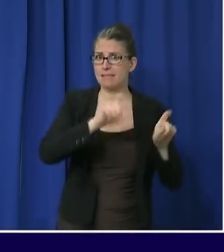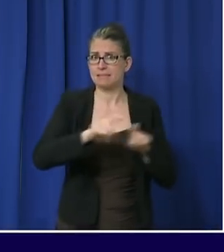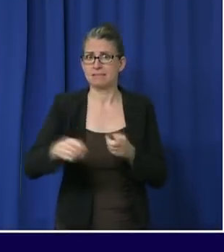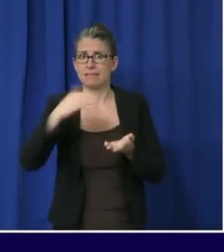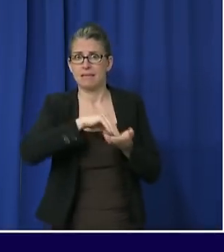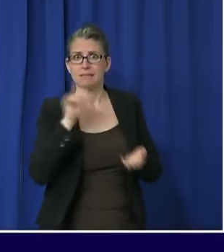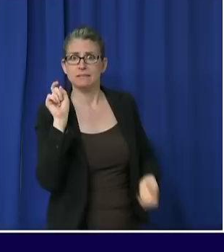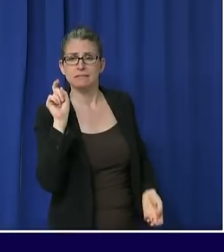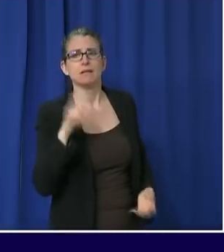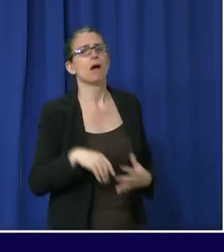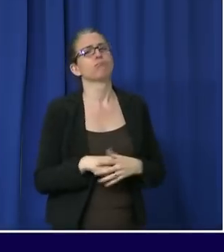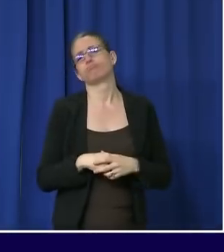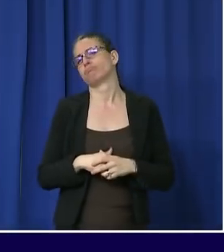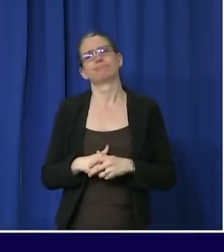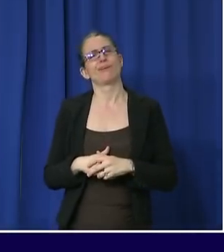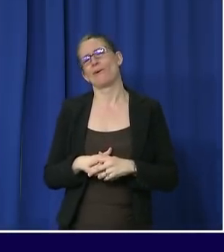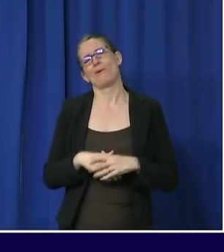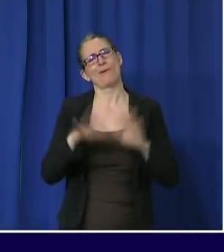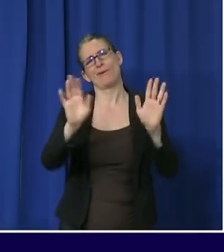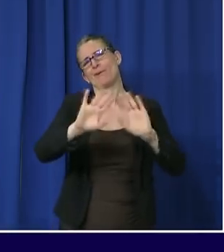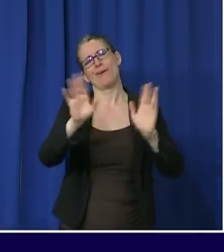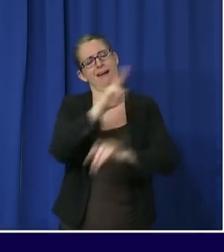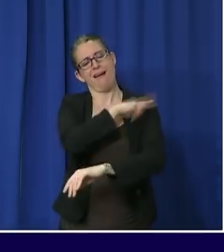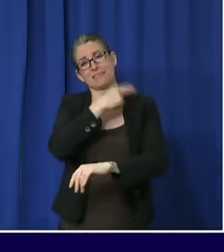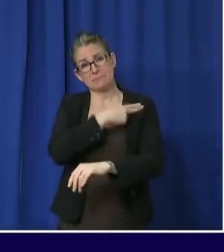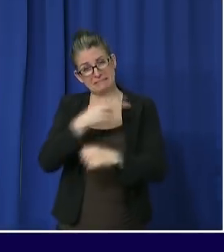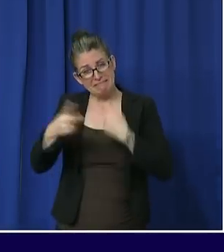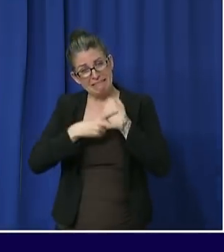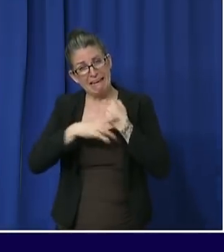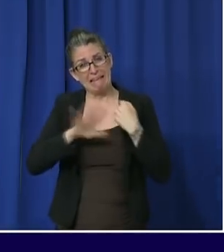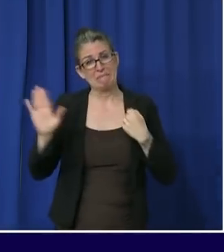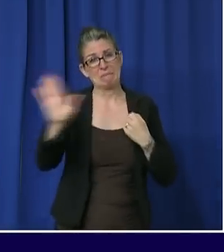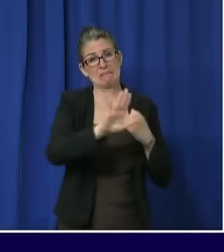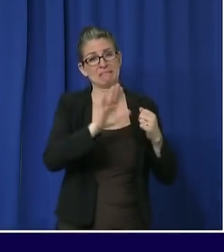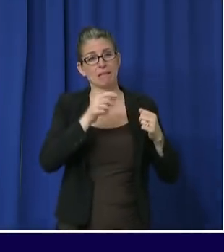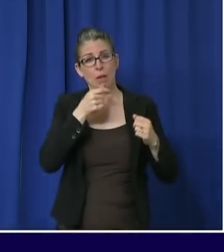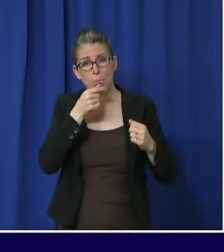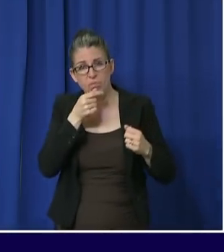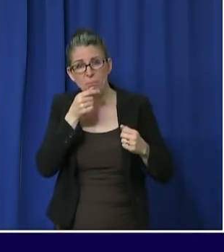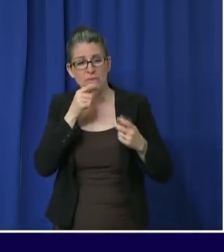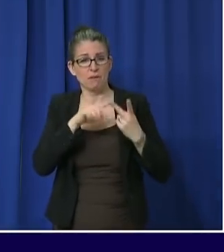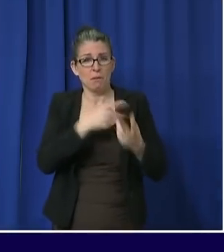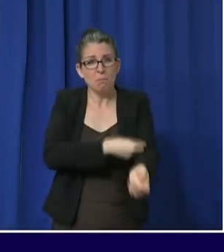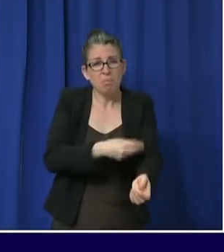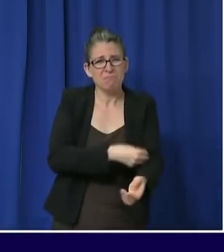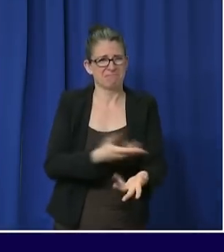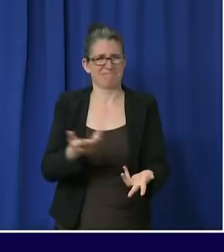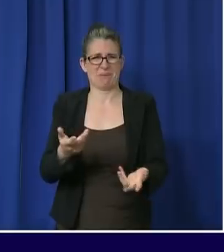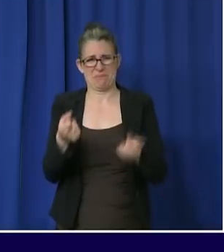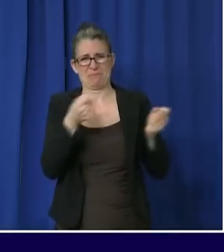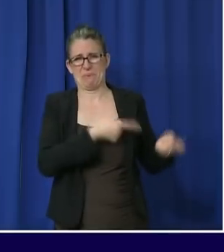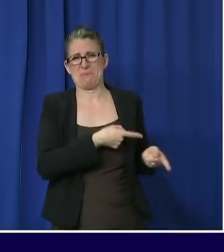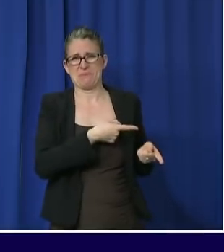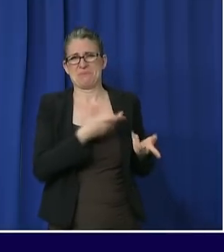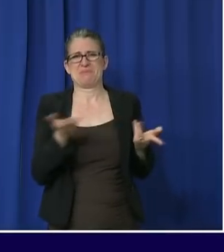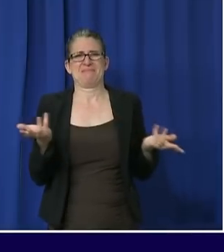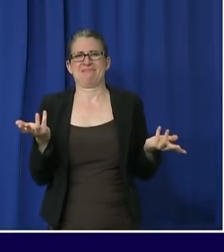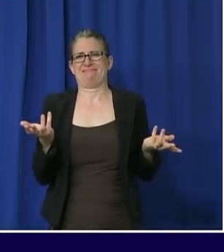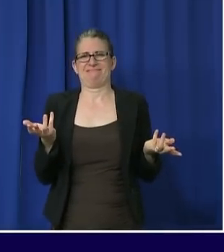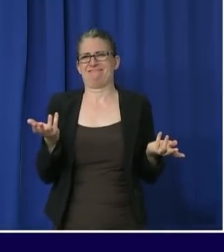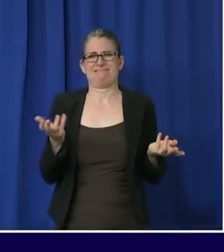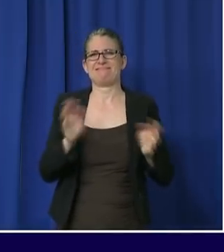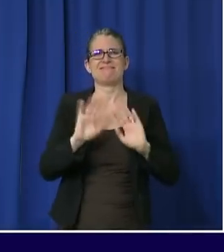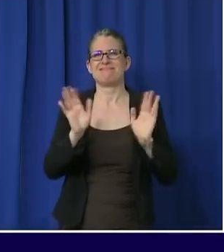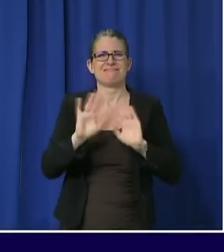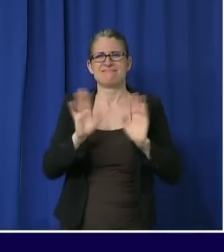tested positive for influenza, adenovirus, RSV, one of the more commonly known viruses, I don't know